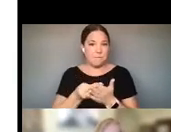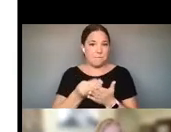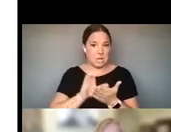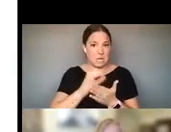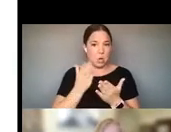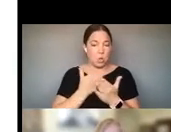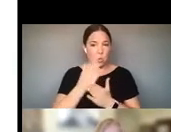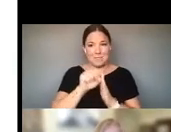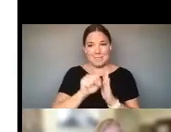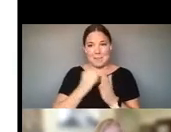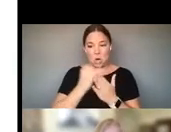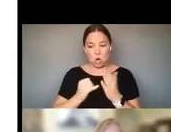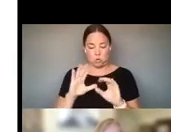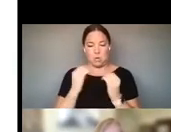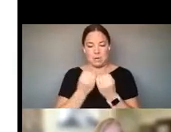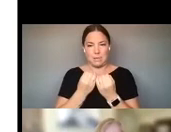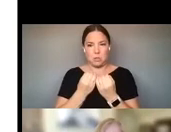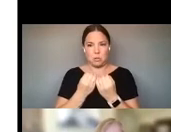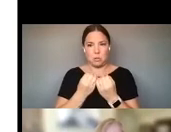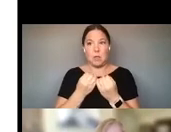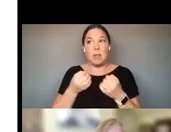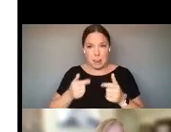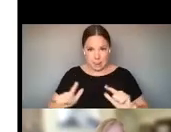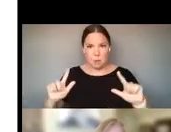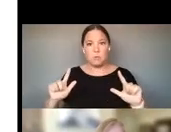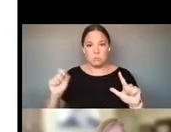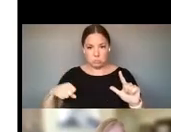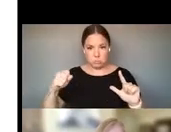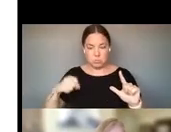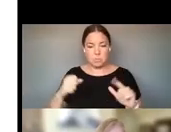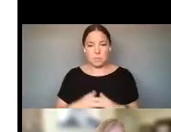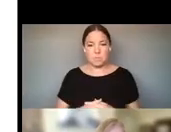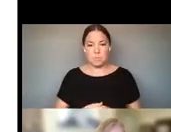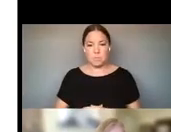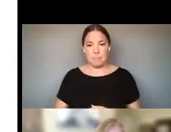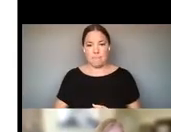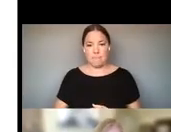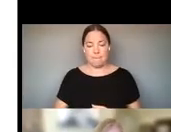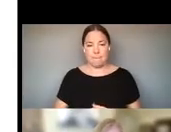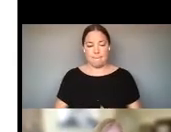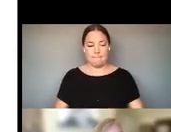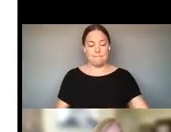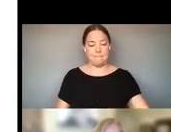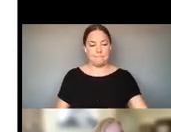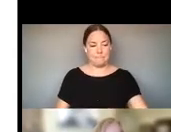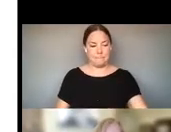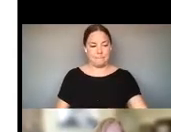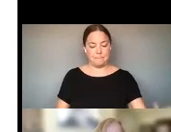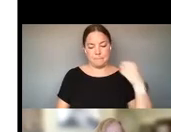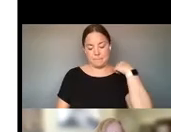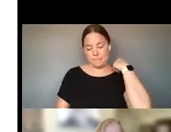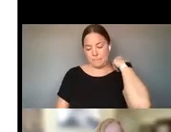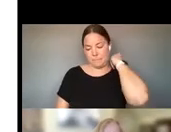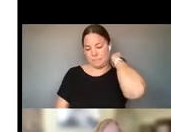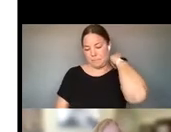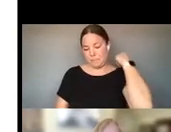arts organization. That is allowable. Um, and in terms of funds being